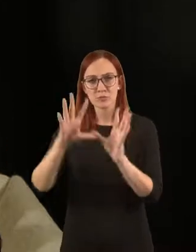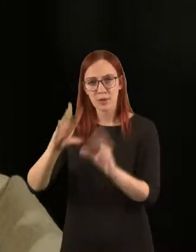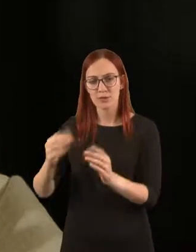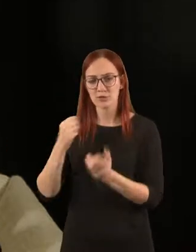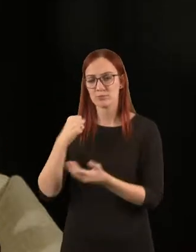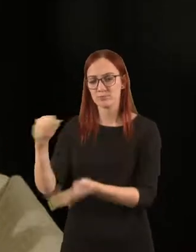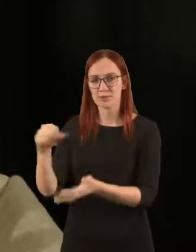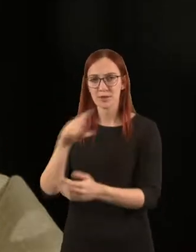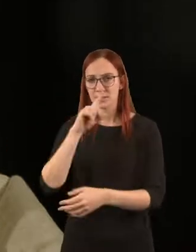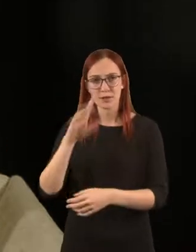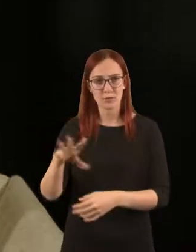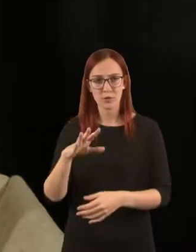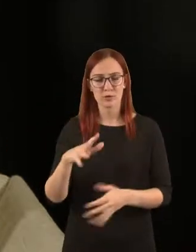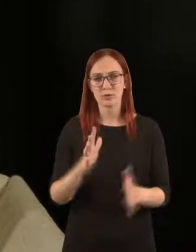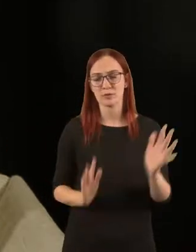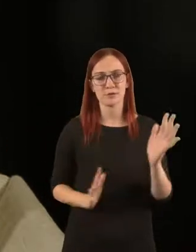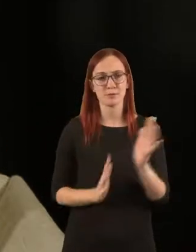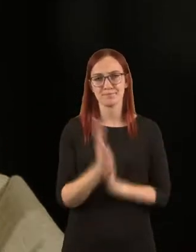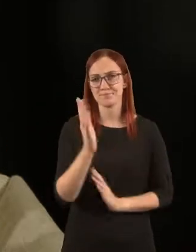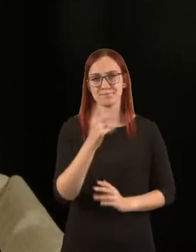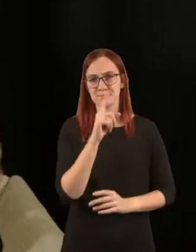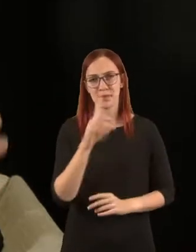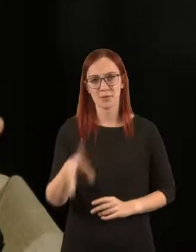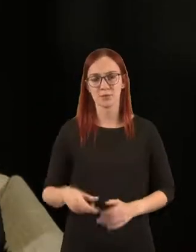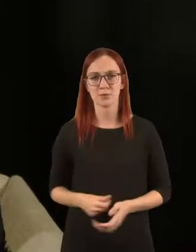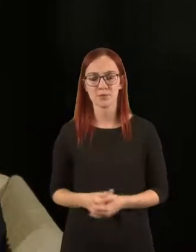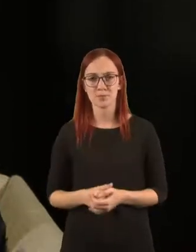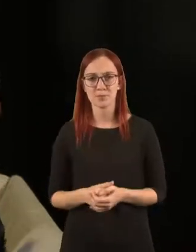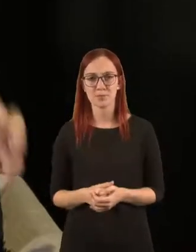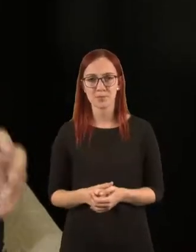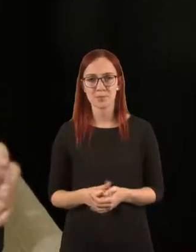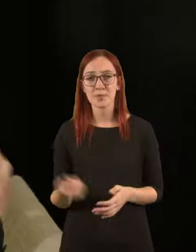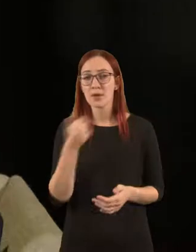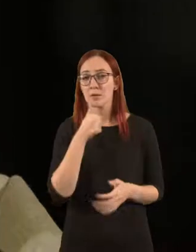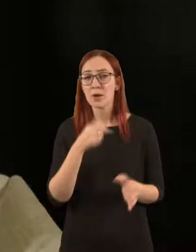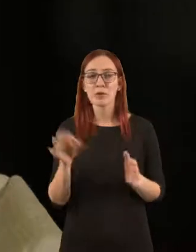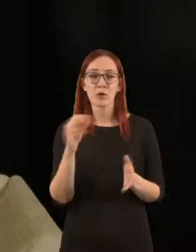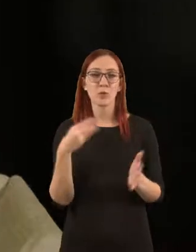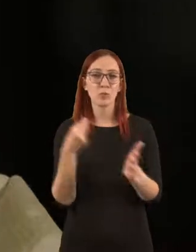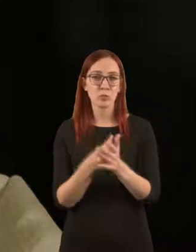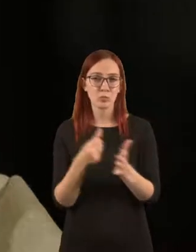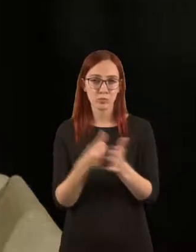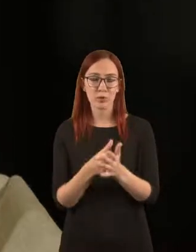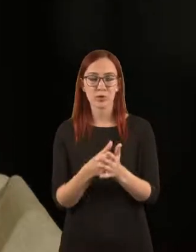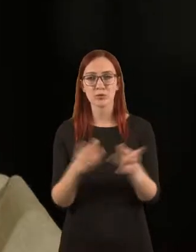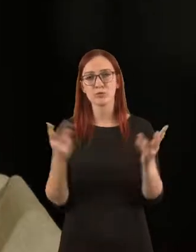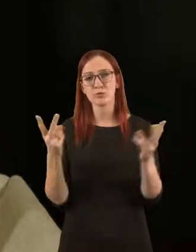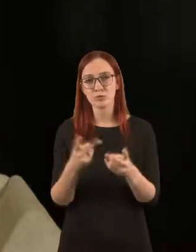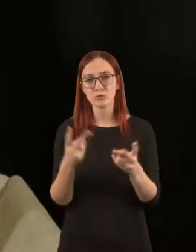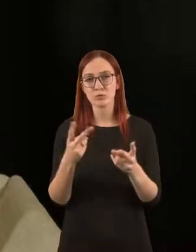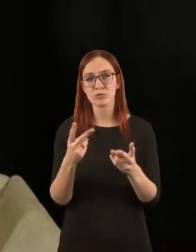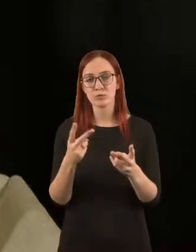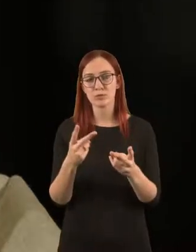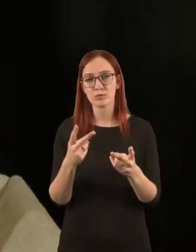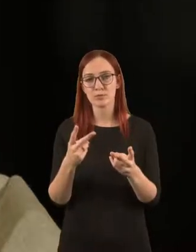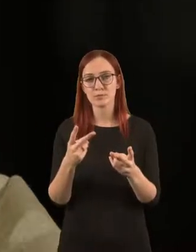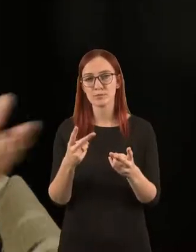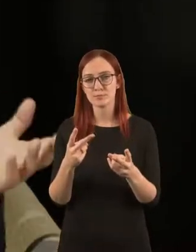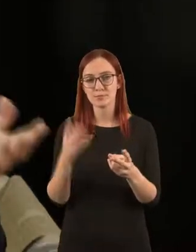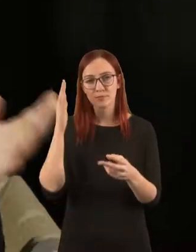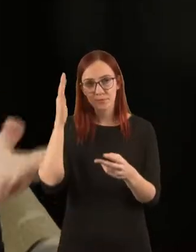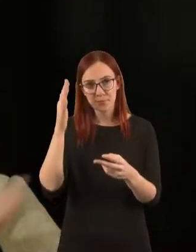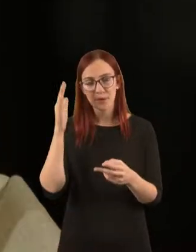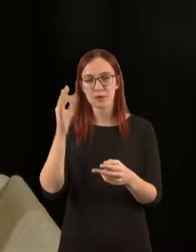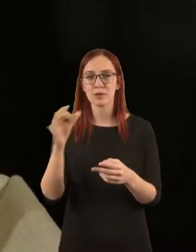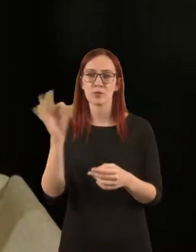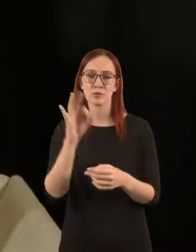collected as a CO2 tax into environmental measures, that tax wouldn't be effective. So